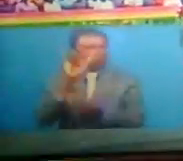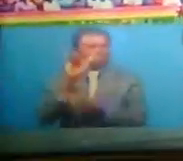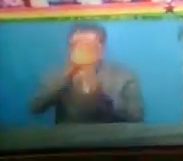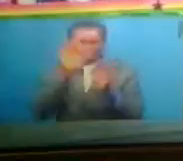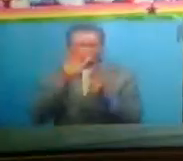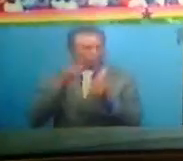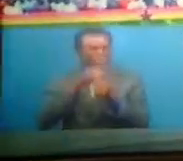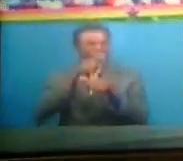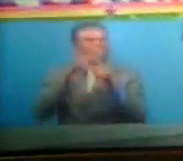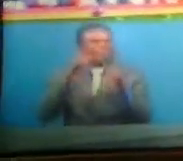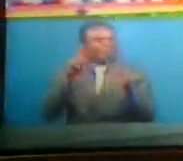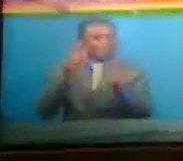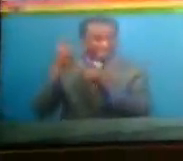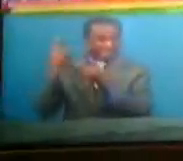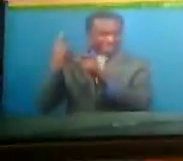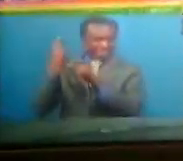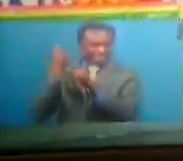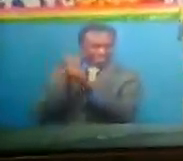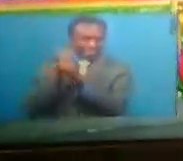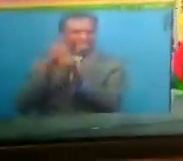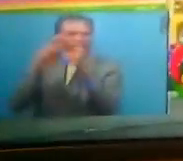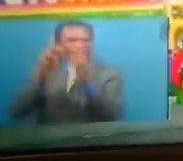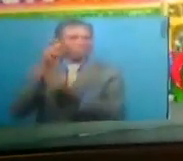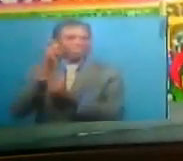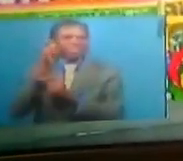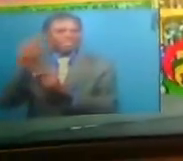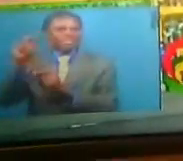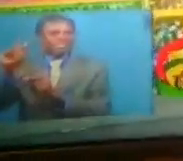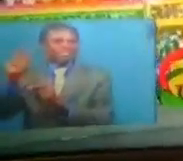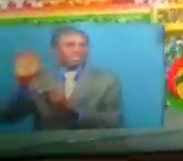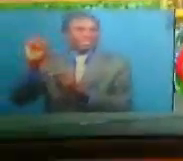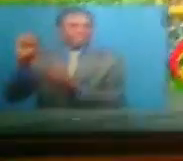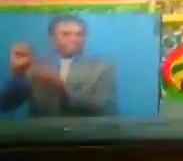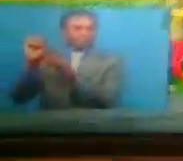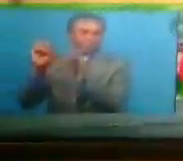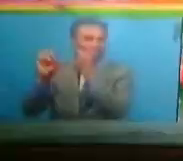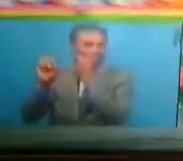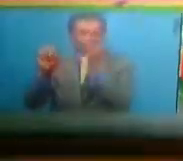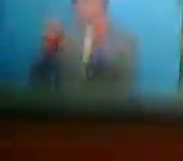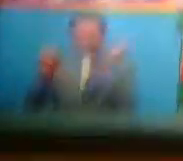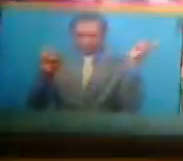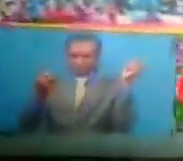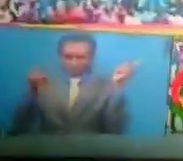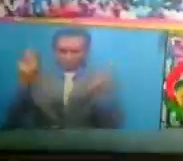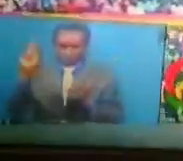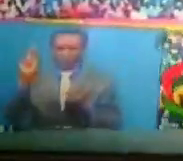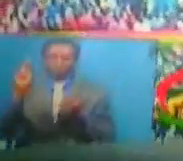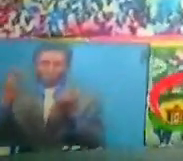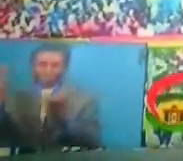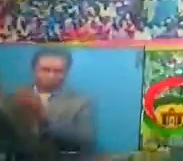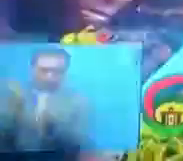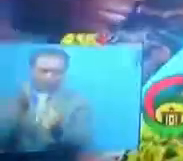was in the northern regional capital of Tamale. Here in Kumasi, we're seeing beautiful